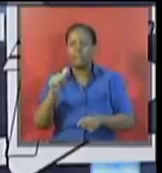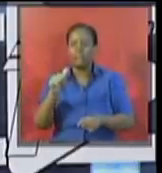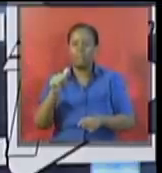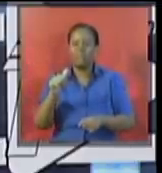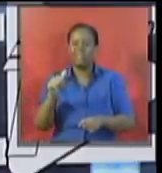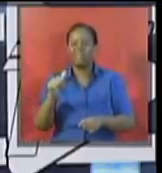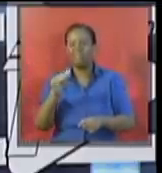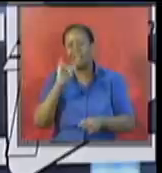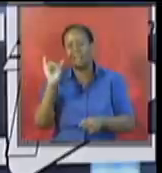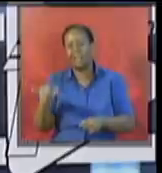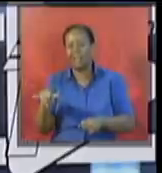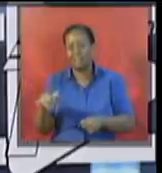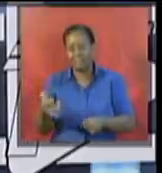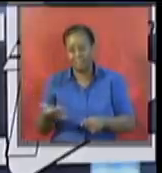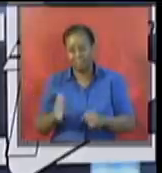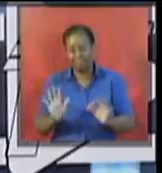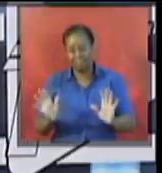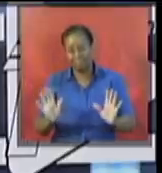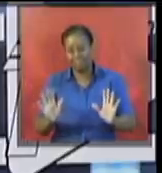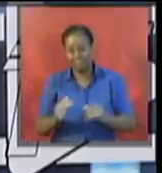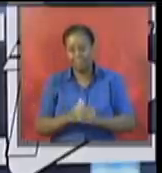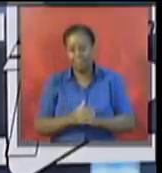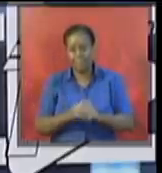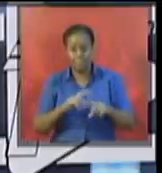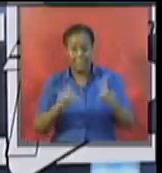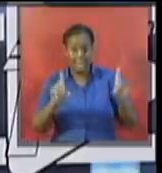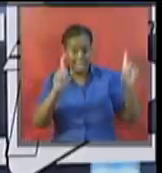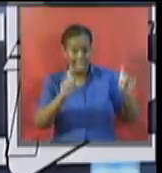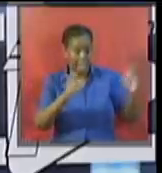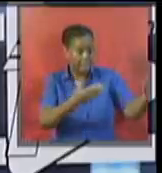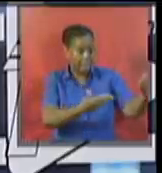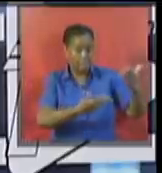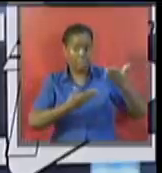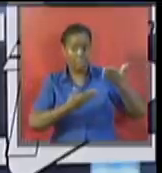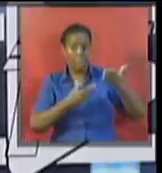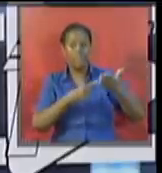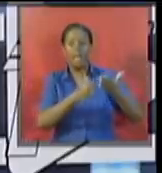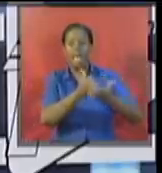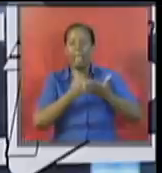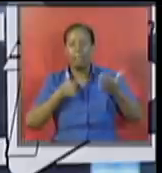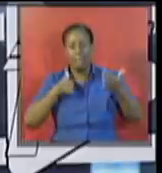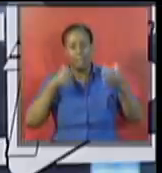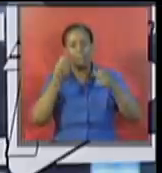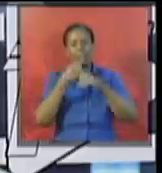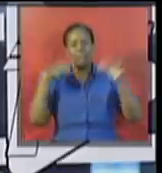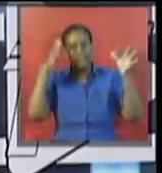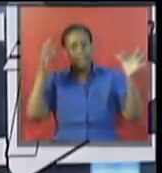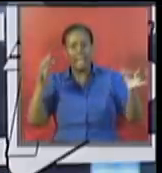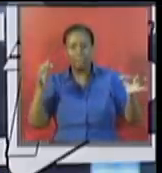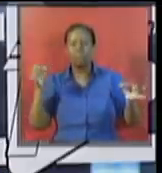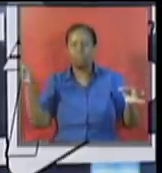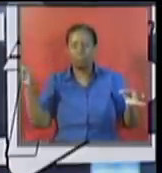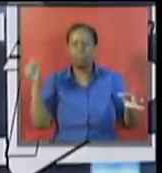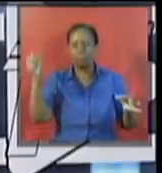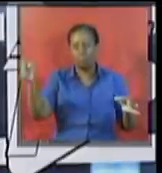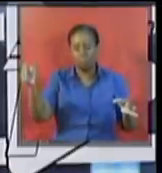confirmed person to the parallel healthcare system. And as you may be aware, there is an existing system for what we refer to